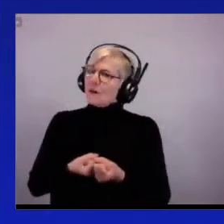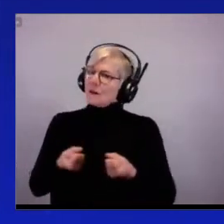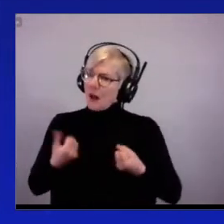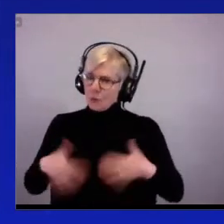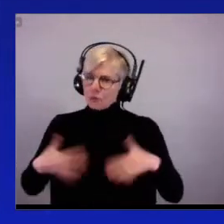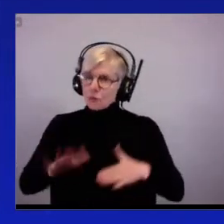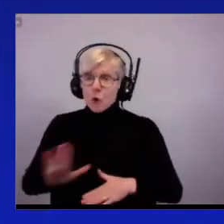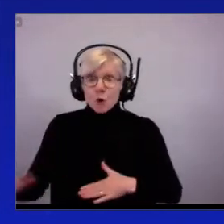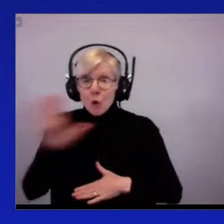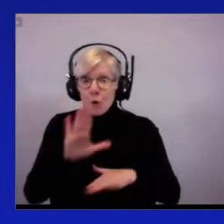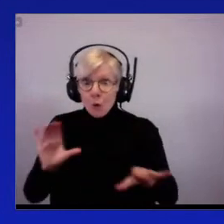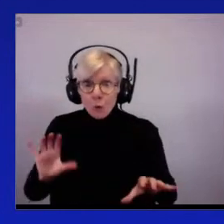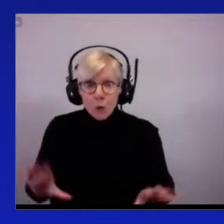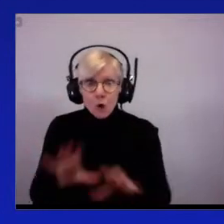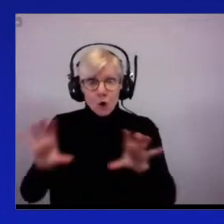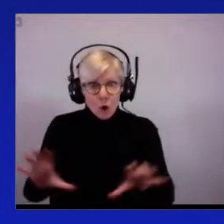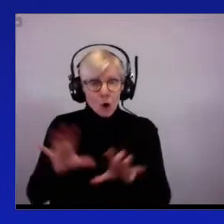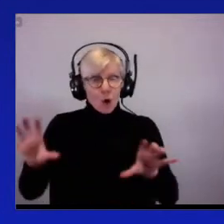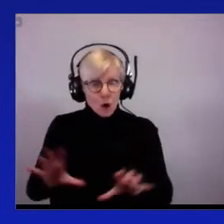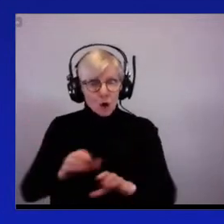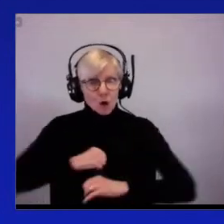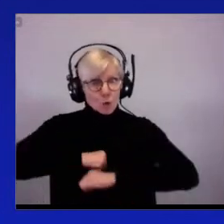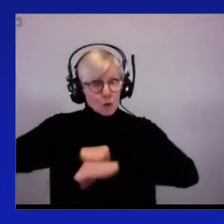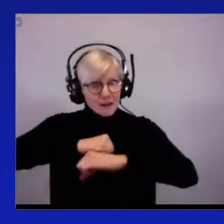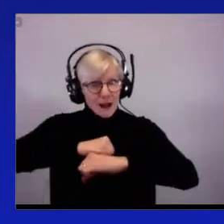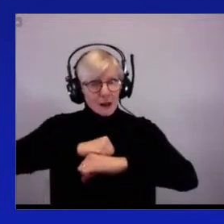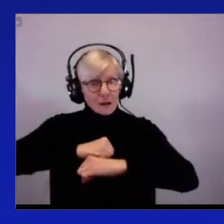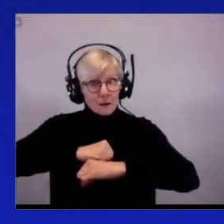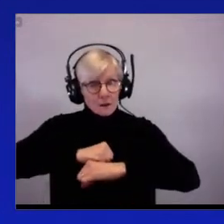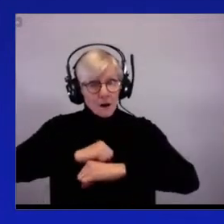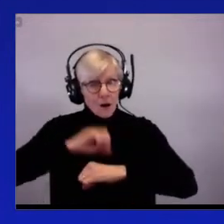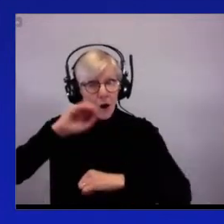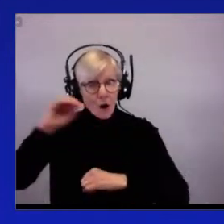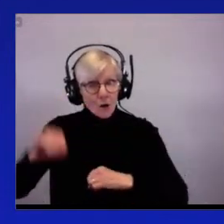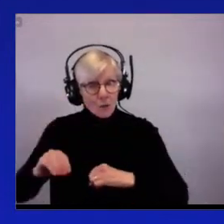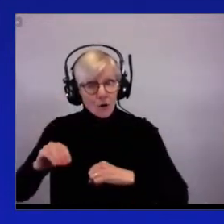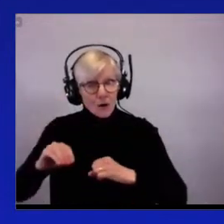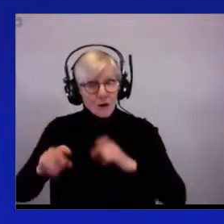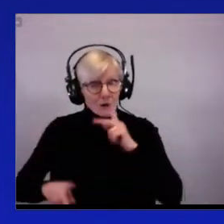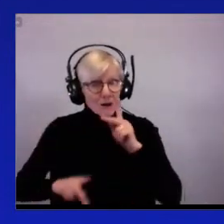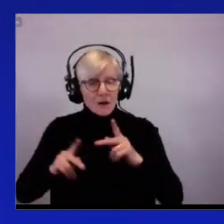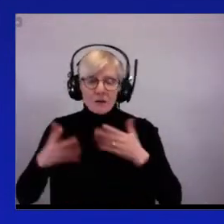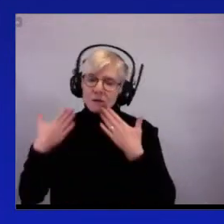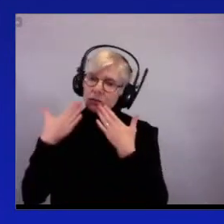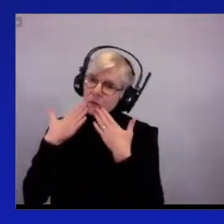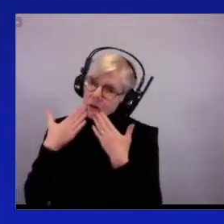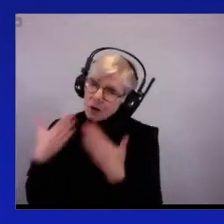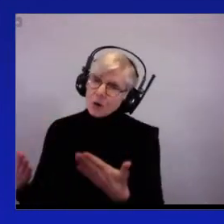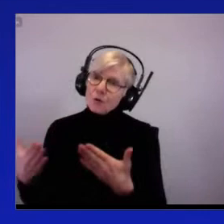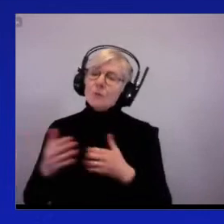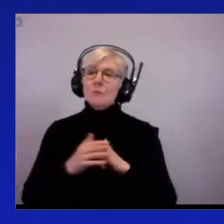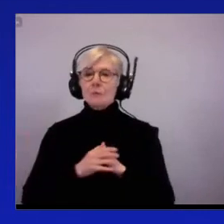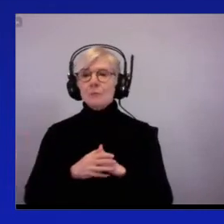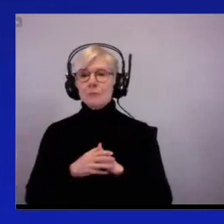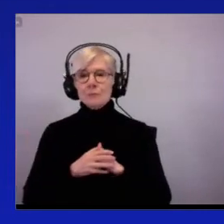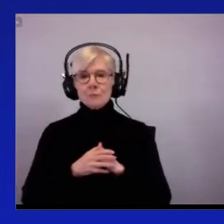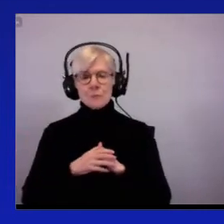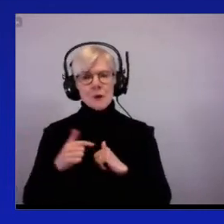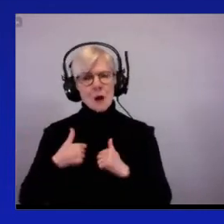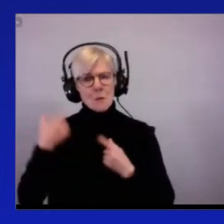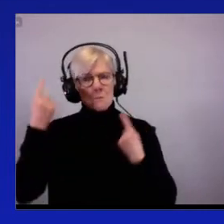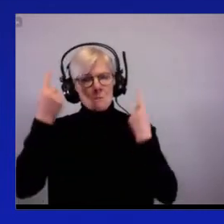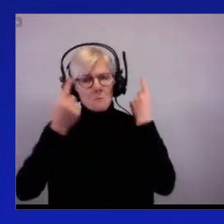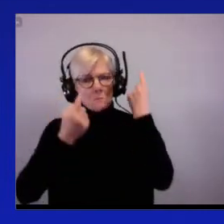of the work is being done to protect our citizens, and I really appreciate all of your efforts. I've been thinking a lot